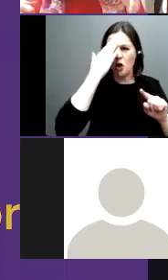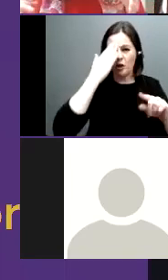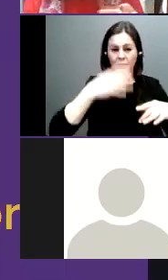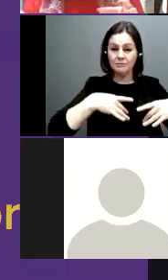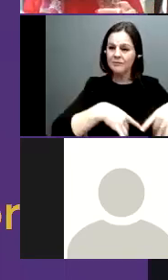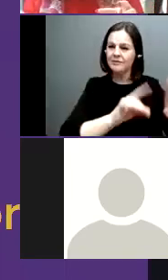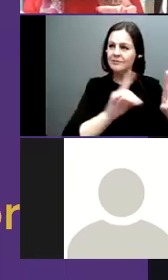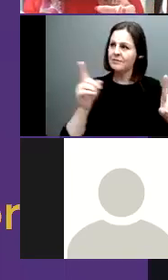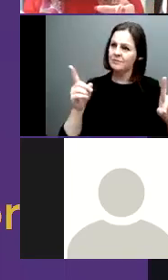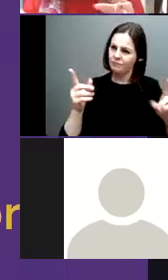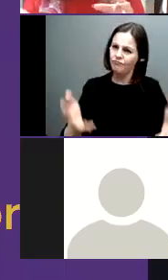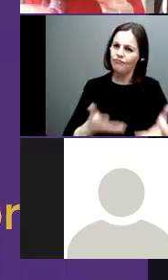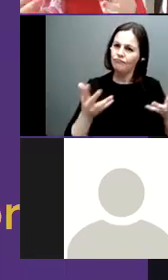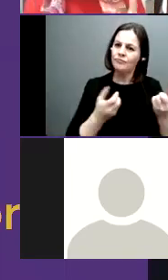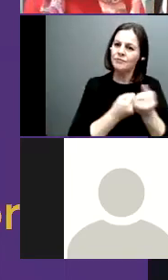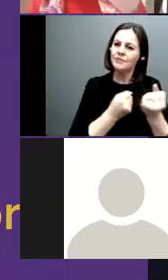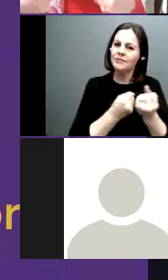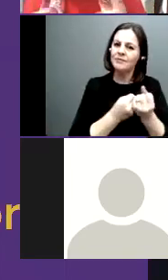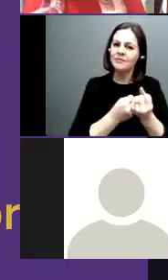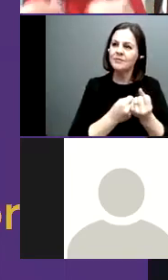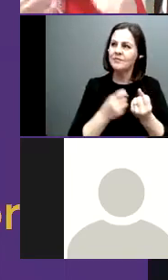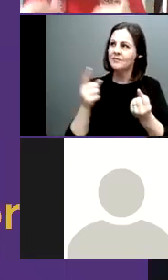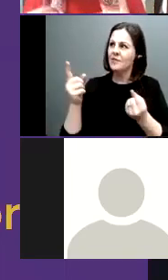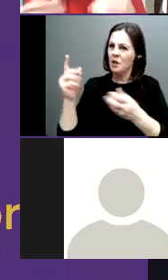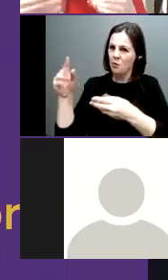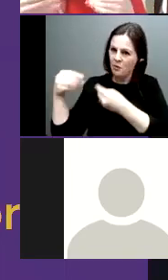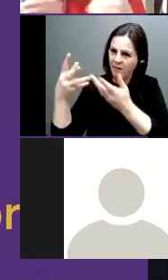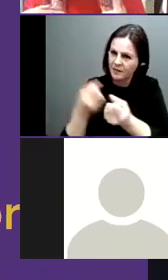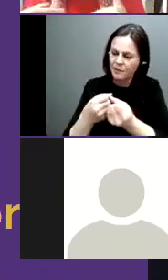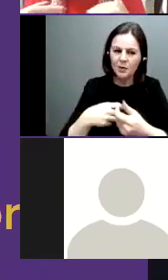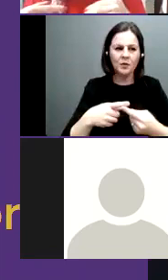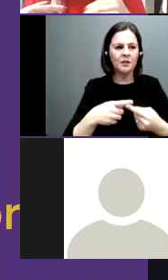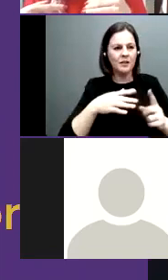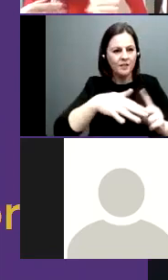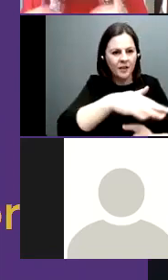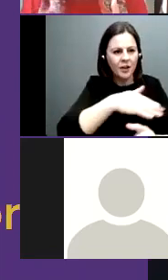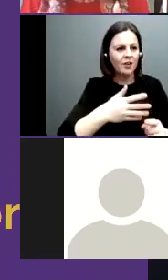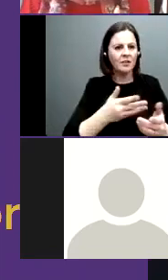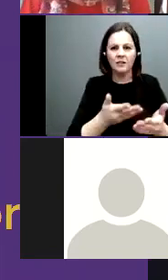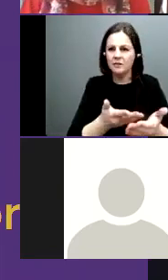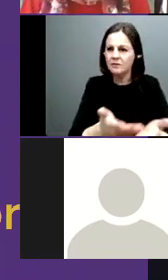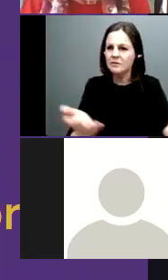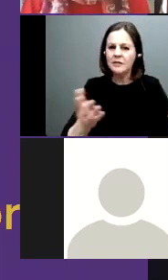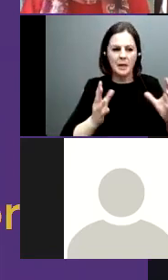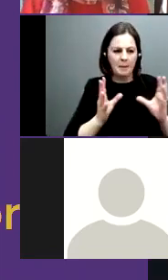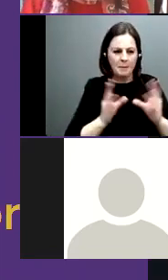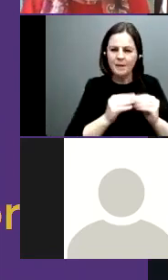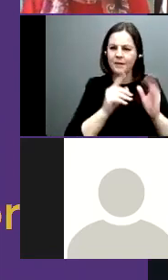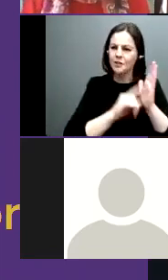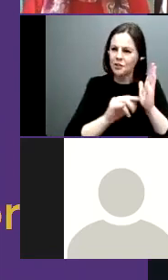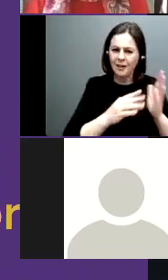a space that invites the client to be able to do the work on their